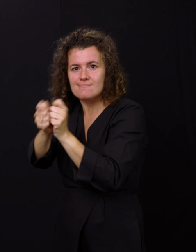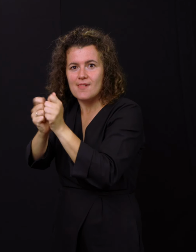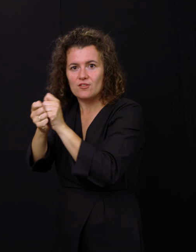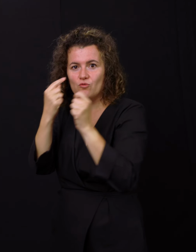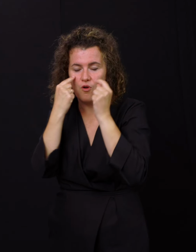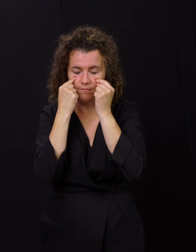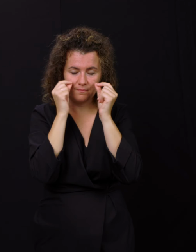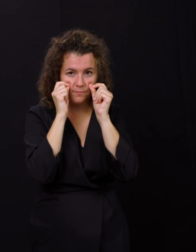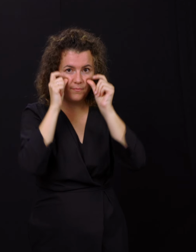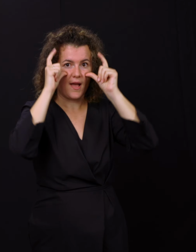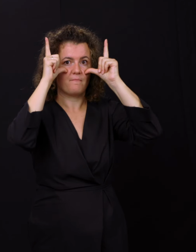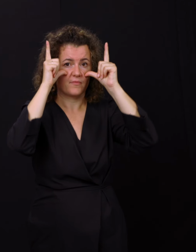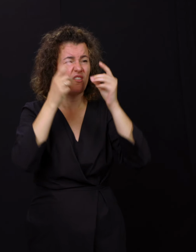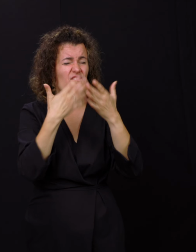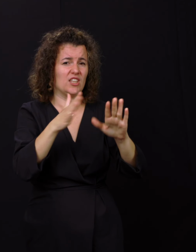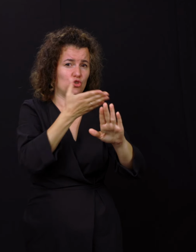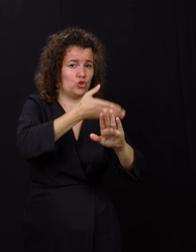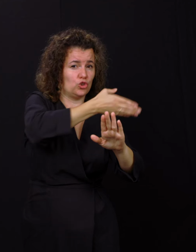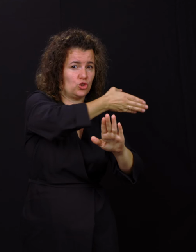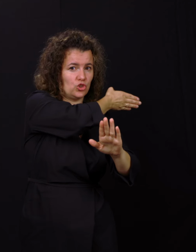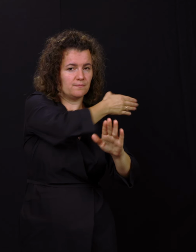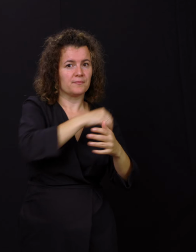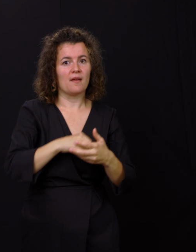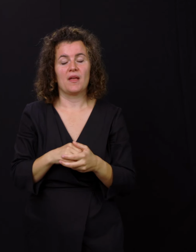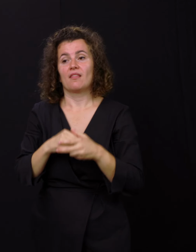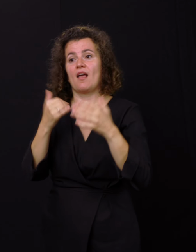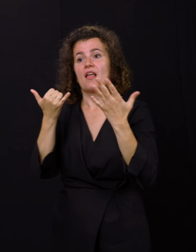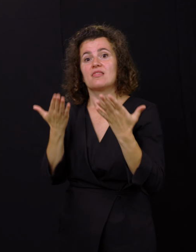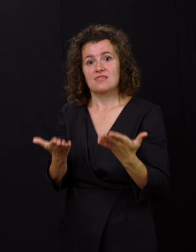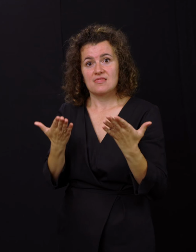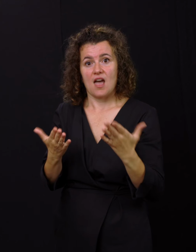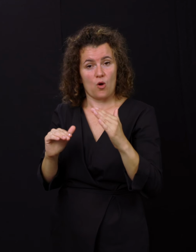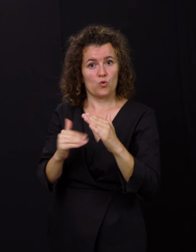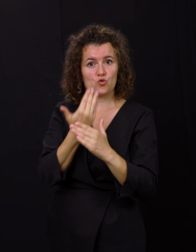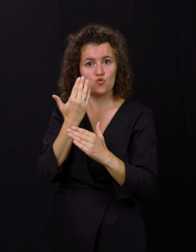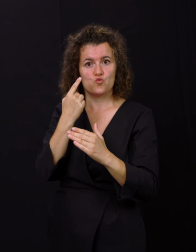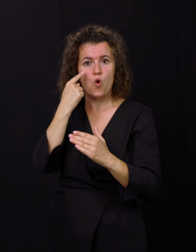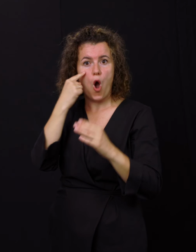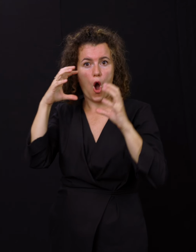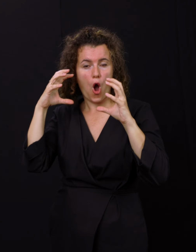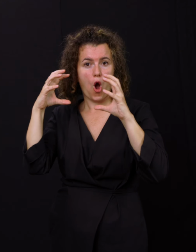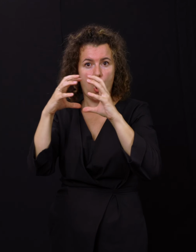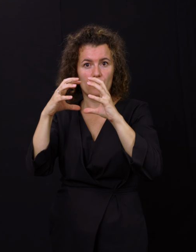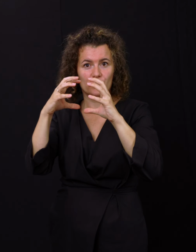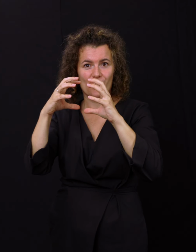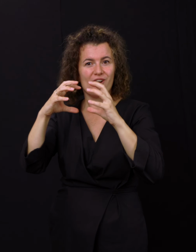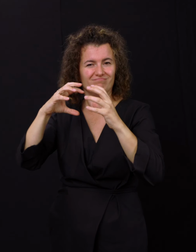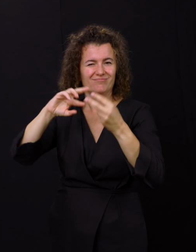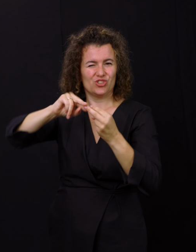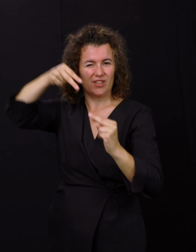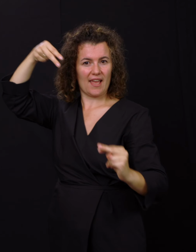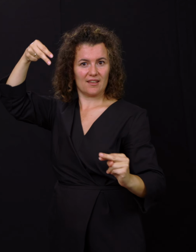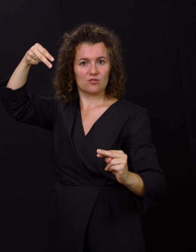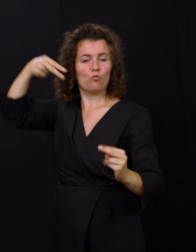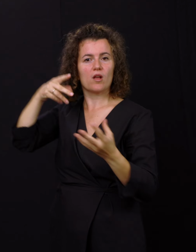restore vision. I think because of the simplicity, optogenetics, which uses a single protein, has